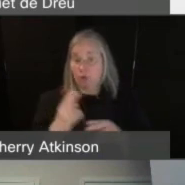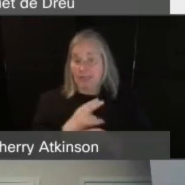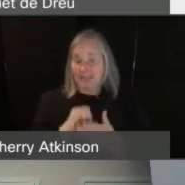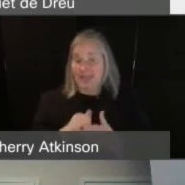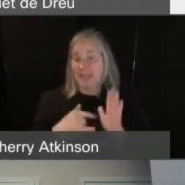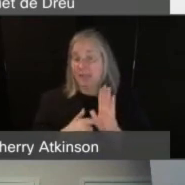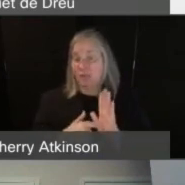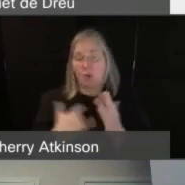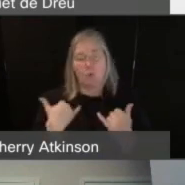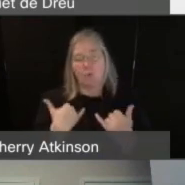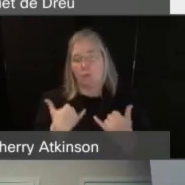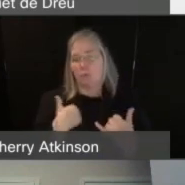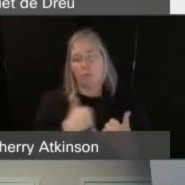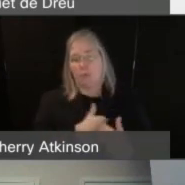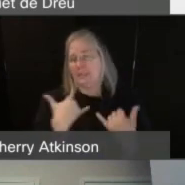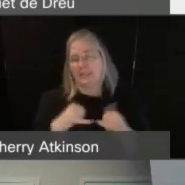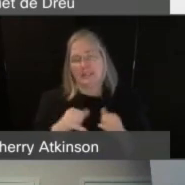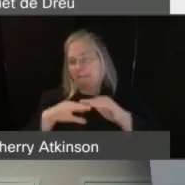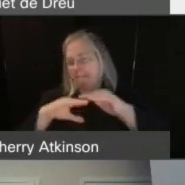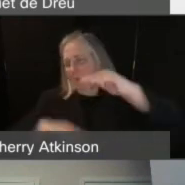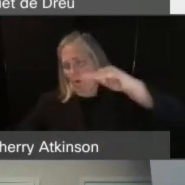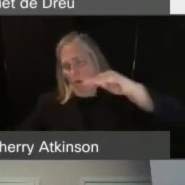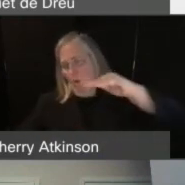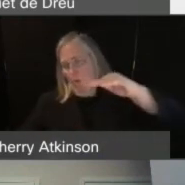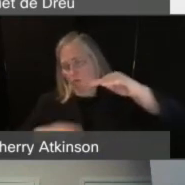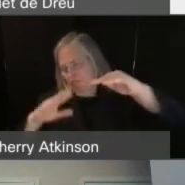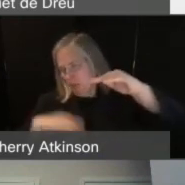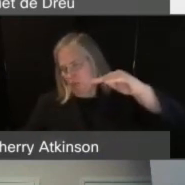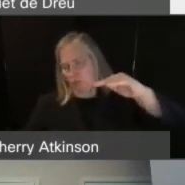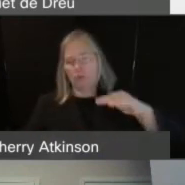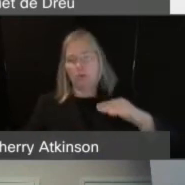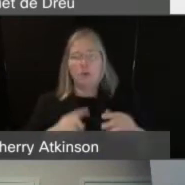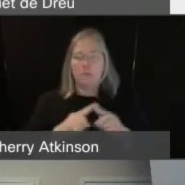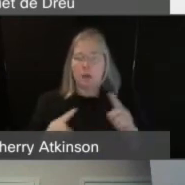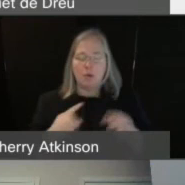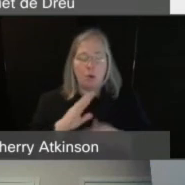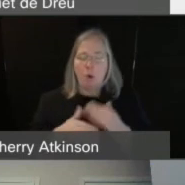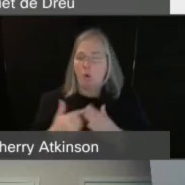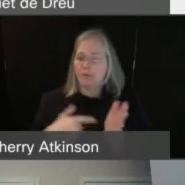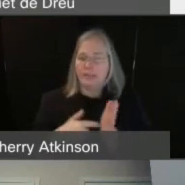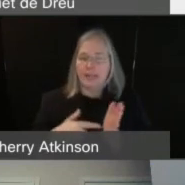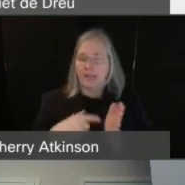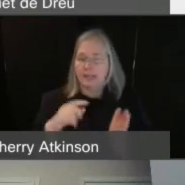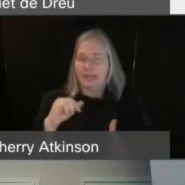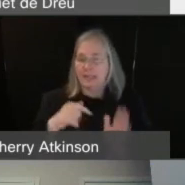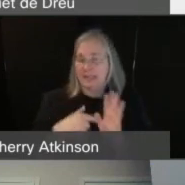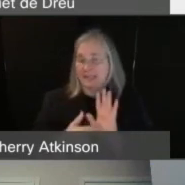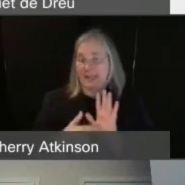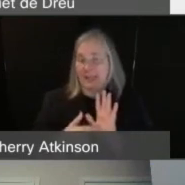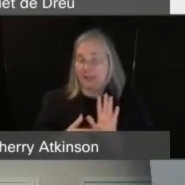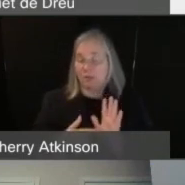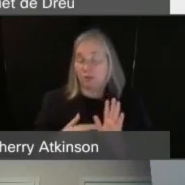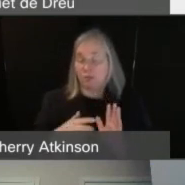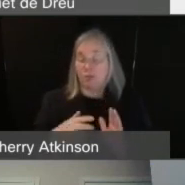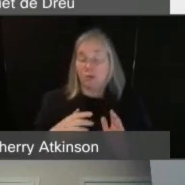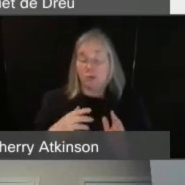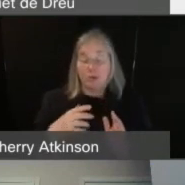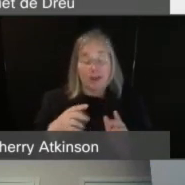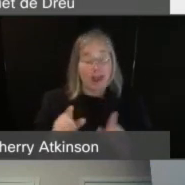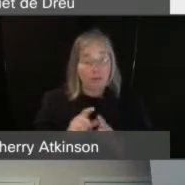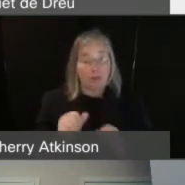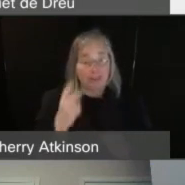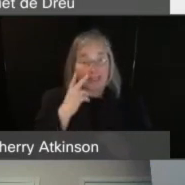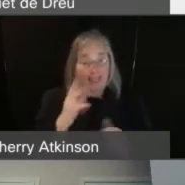still way below that. But all those debt indicator, as you can tell, it's trending up. So